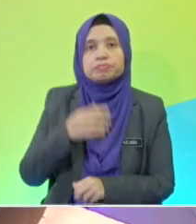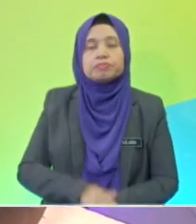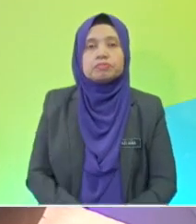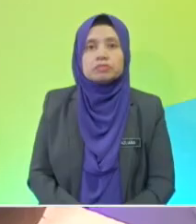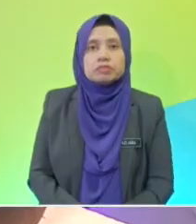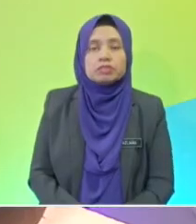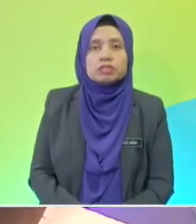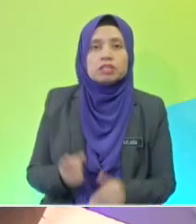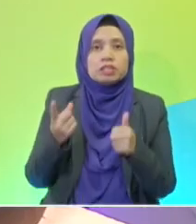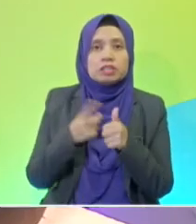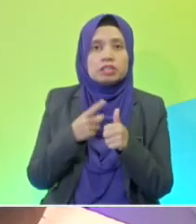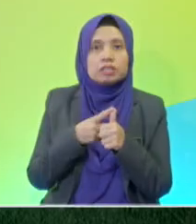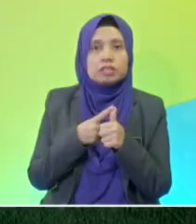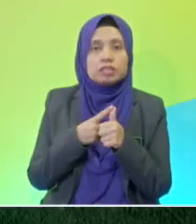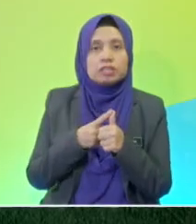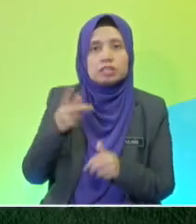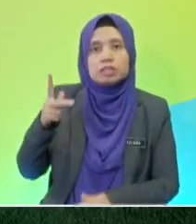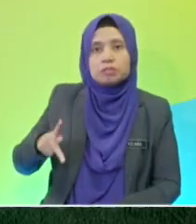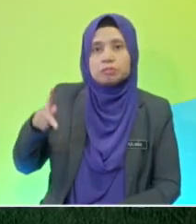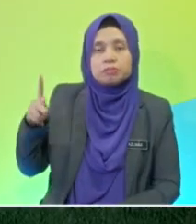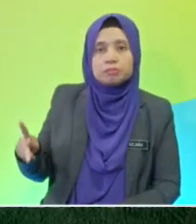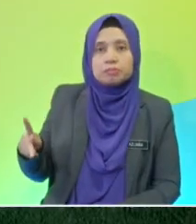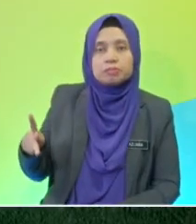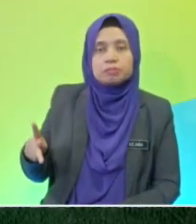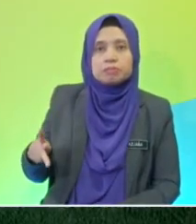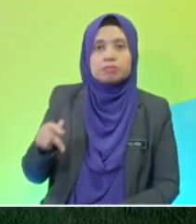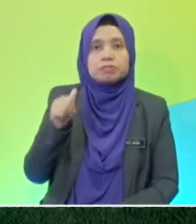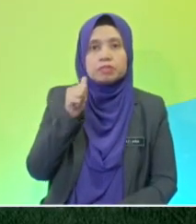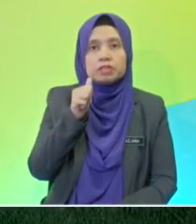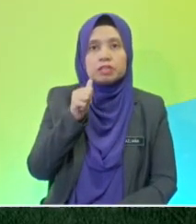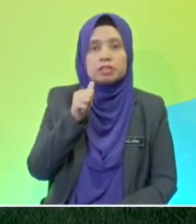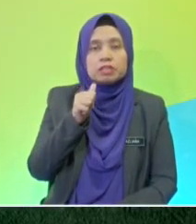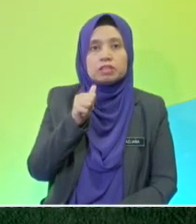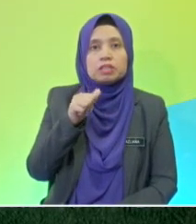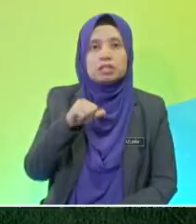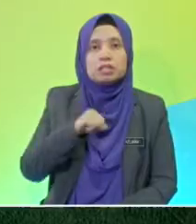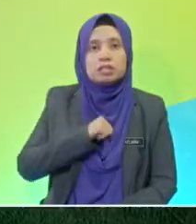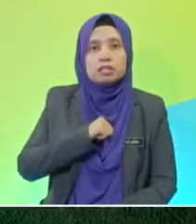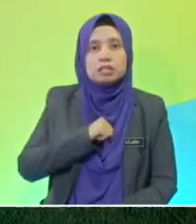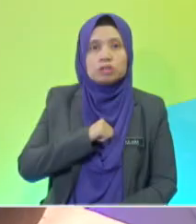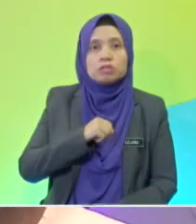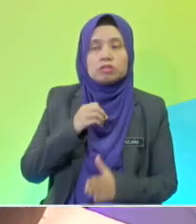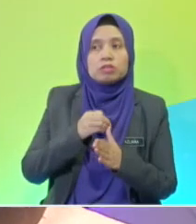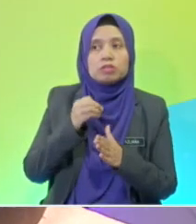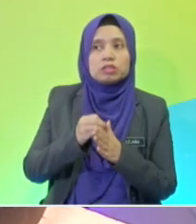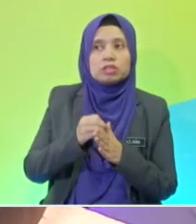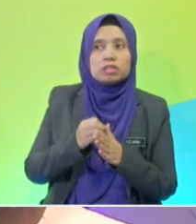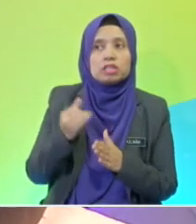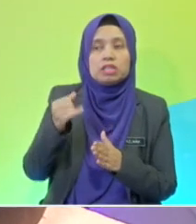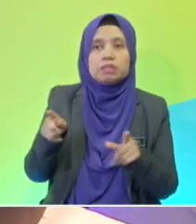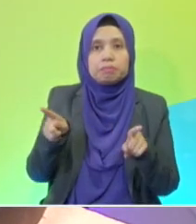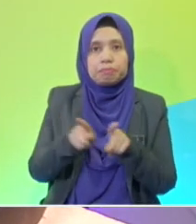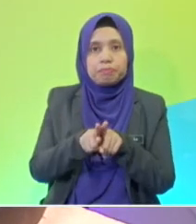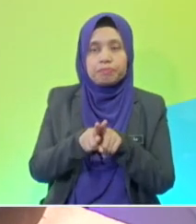Okay. The first question, the pupils will work A, alone, or B, in pairs. Alright. For the second